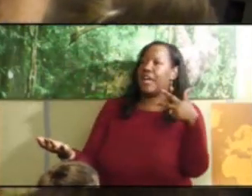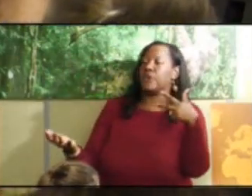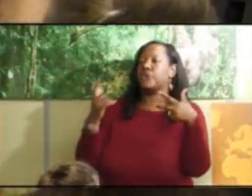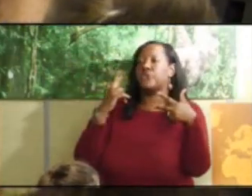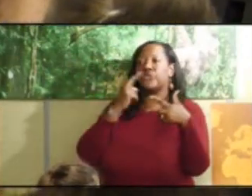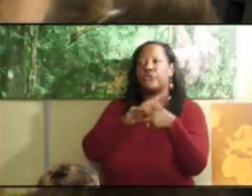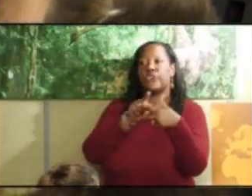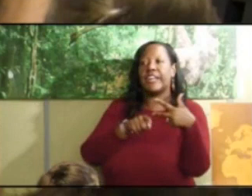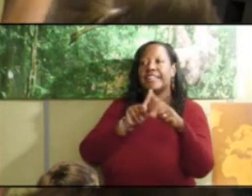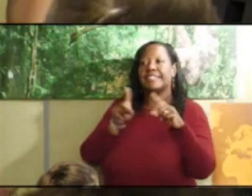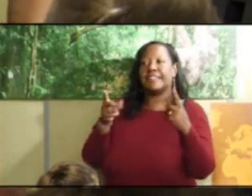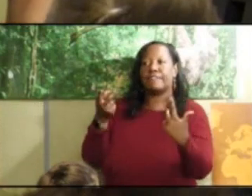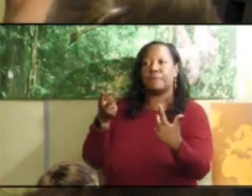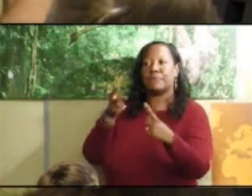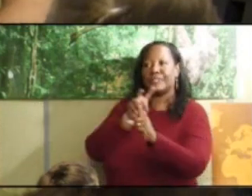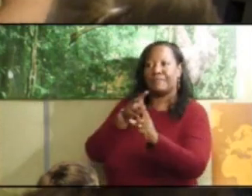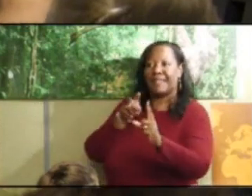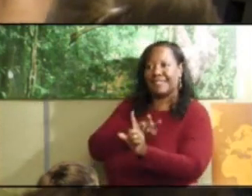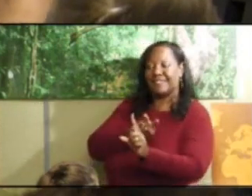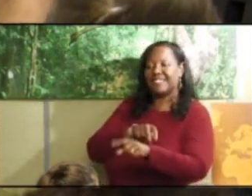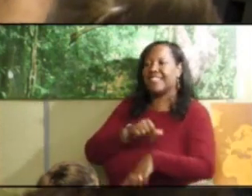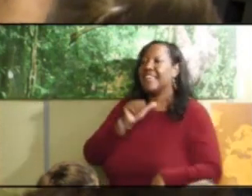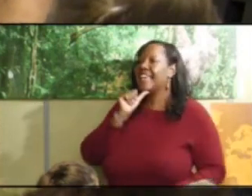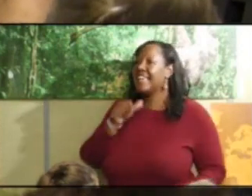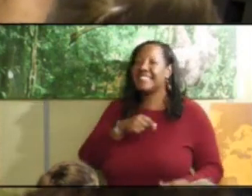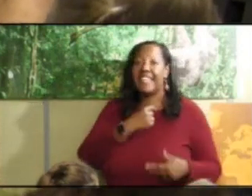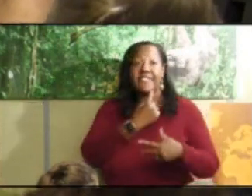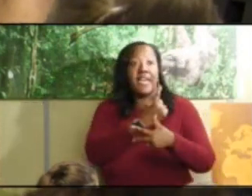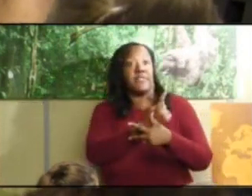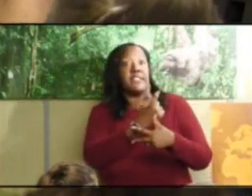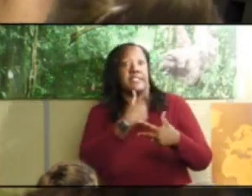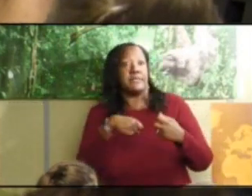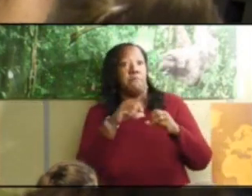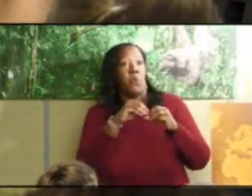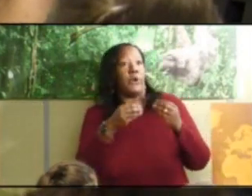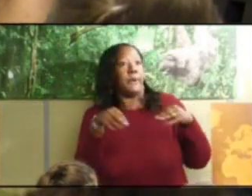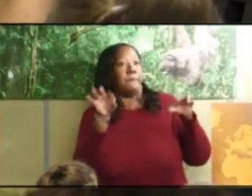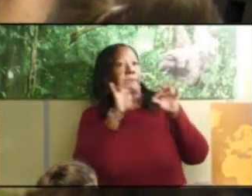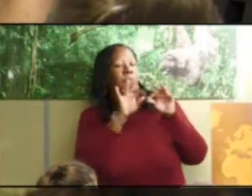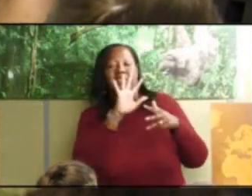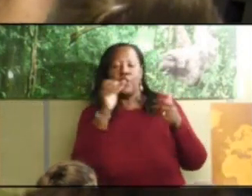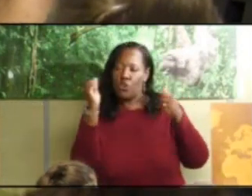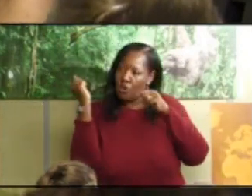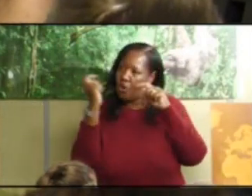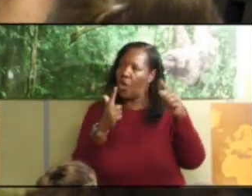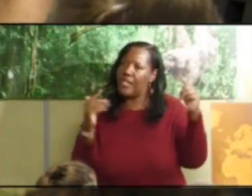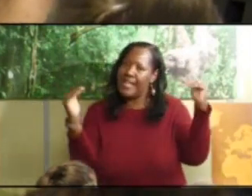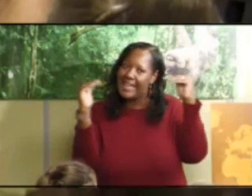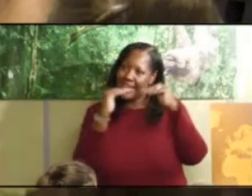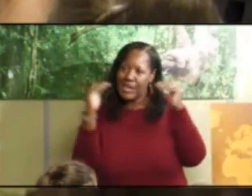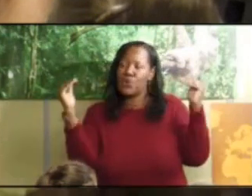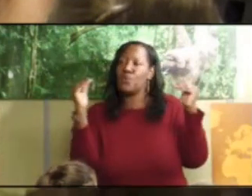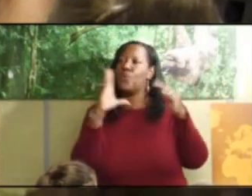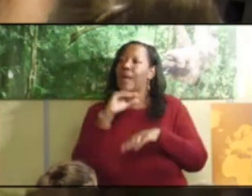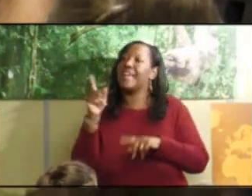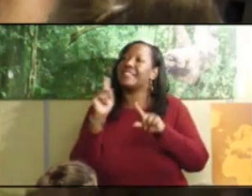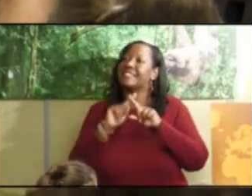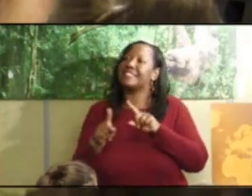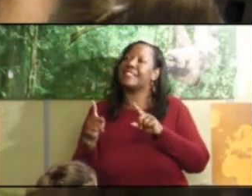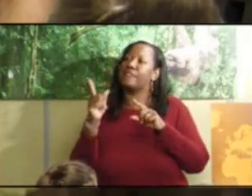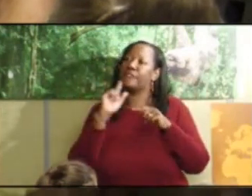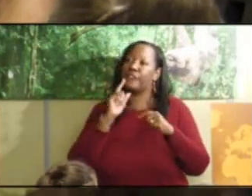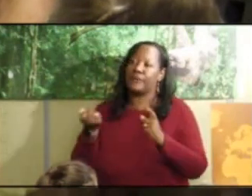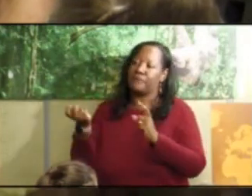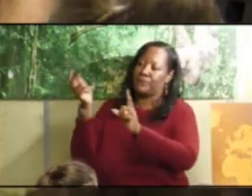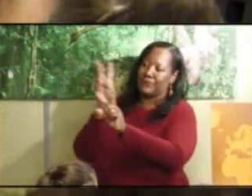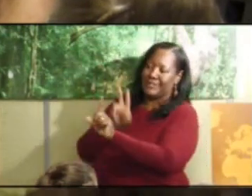it, because it's not that one was more important. They're all equally important with very different ways of looking at